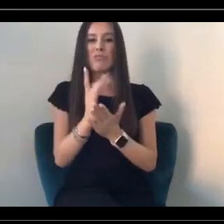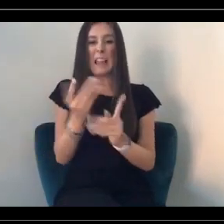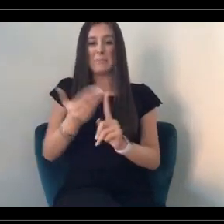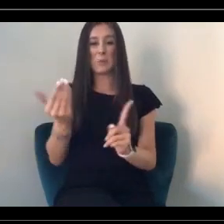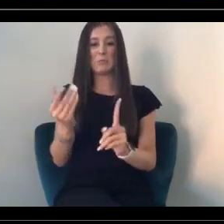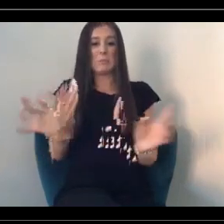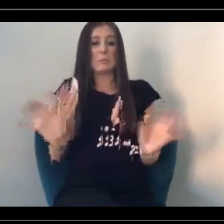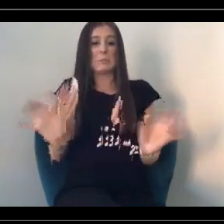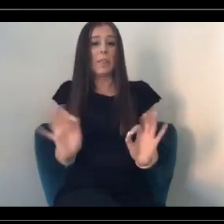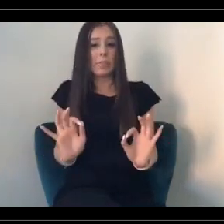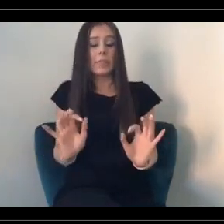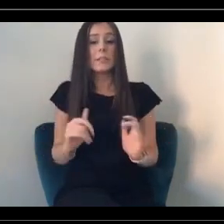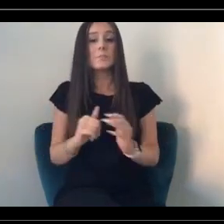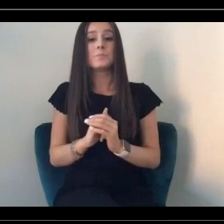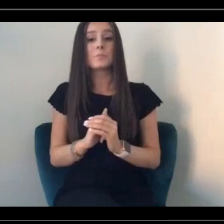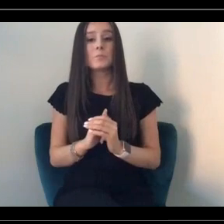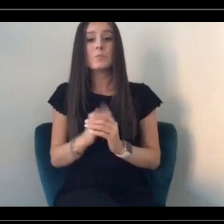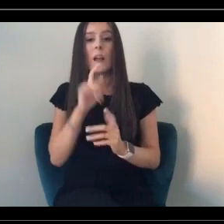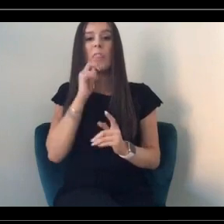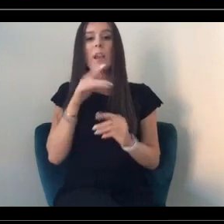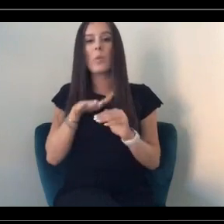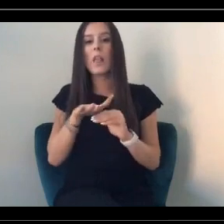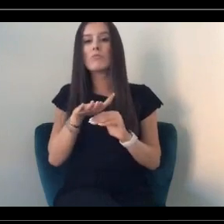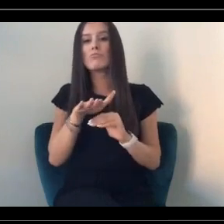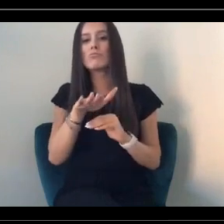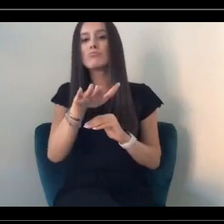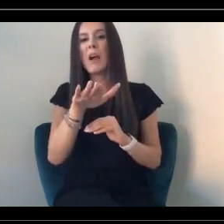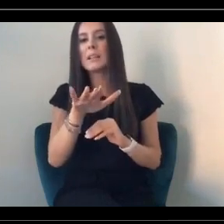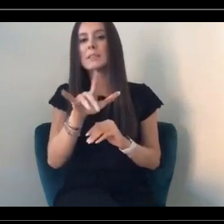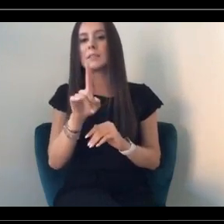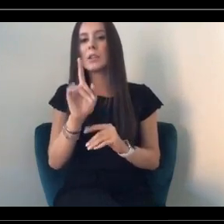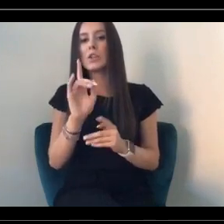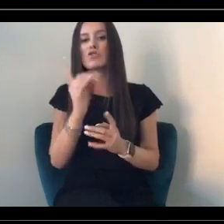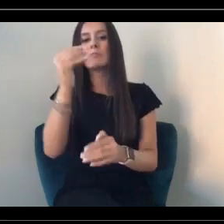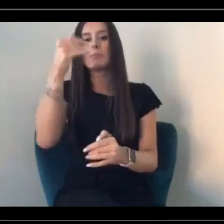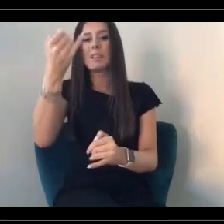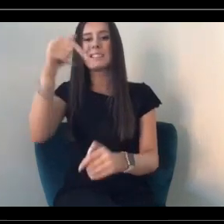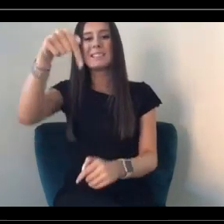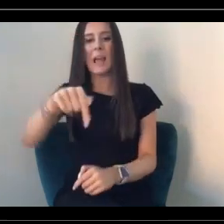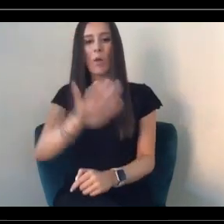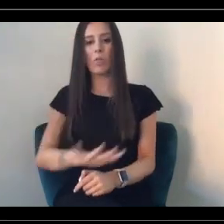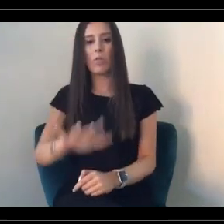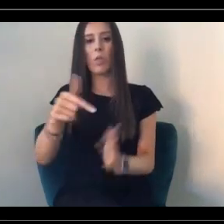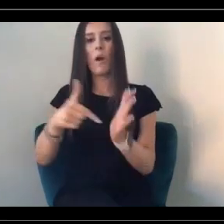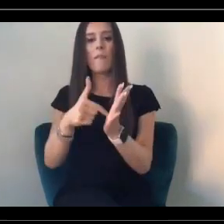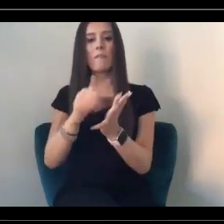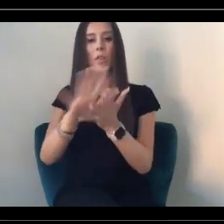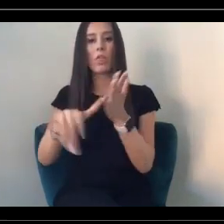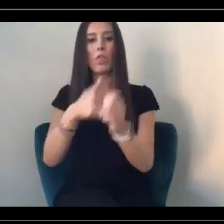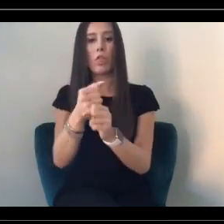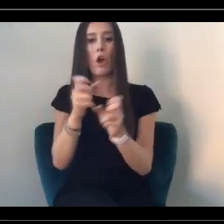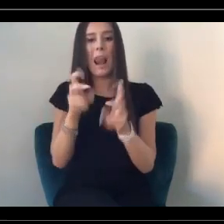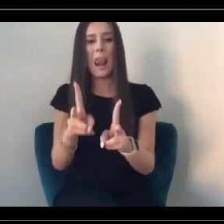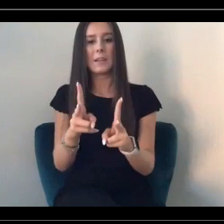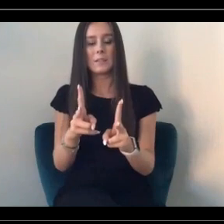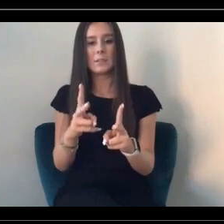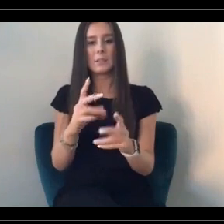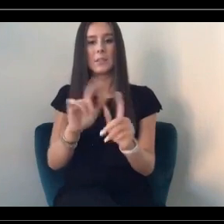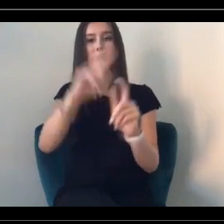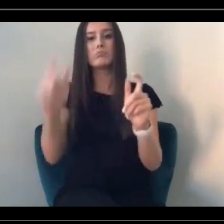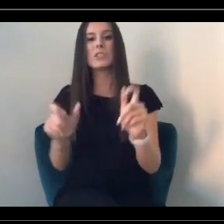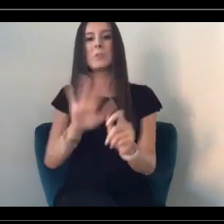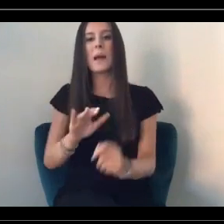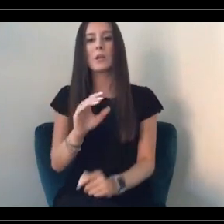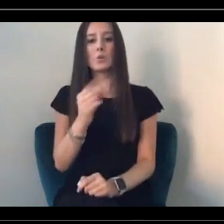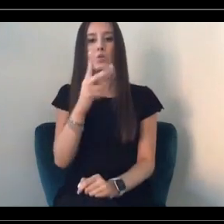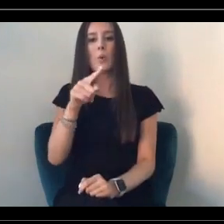then it rises up to just south of Thong Lane Bridge to about 2.6 meters. But the problem is it